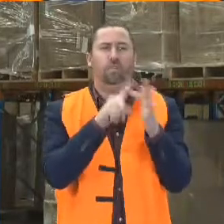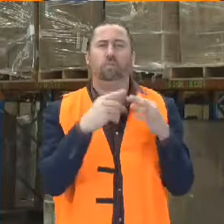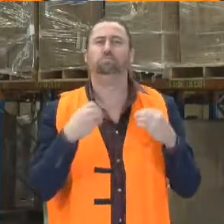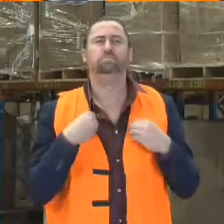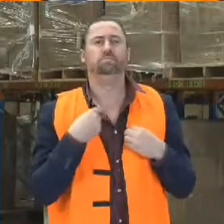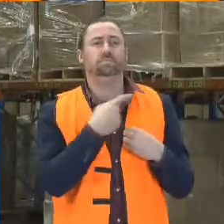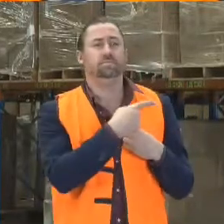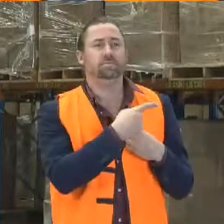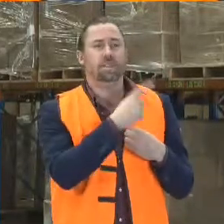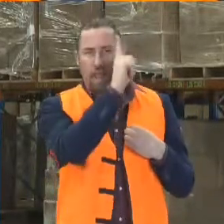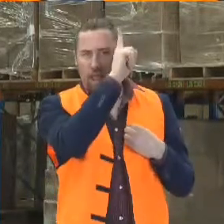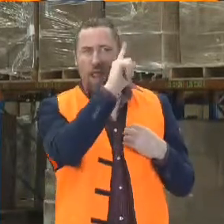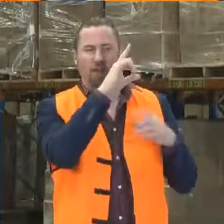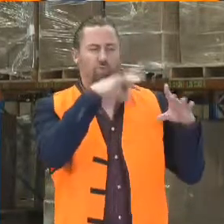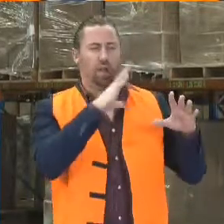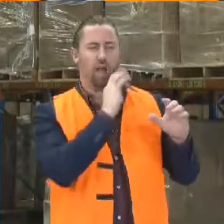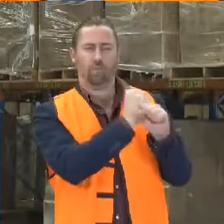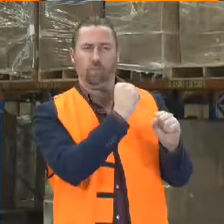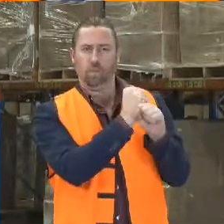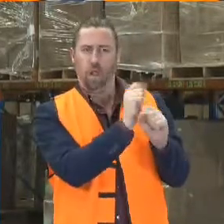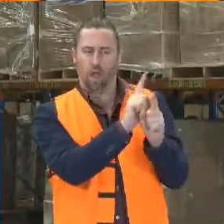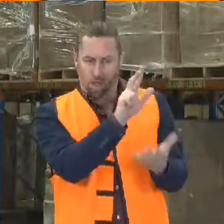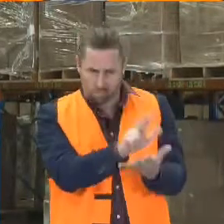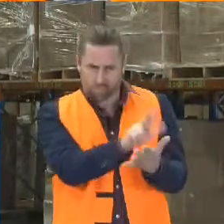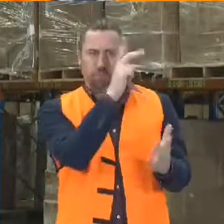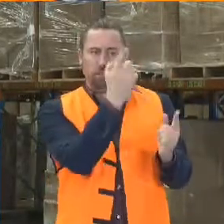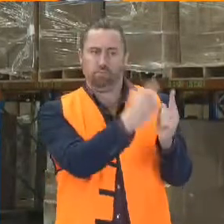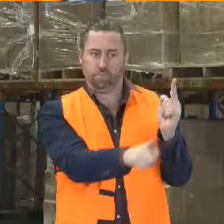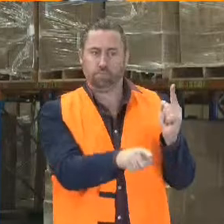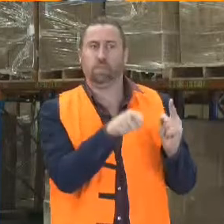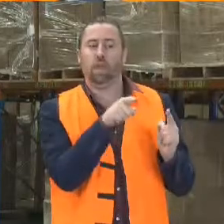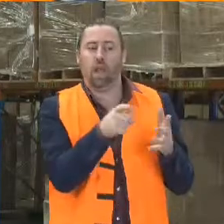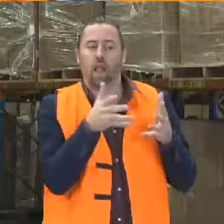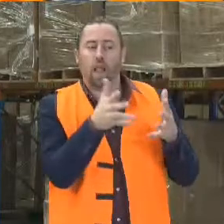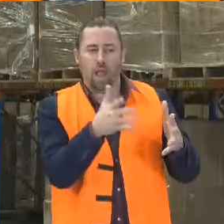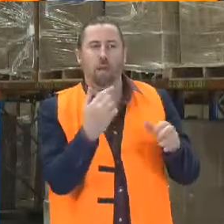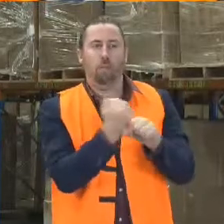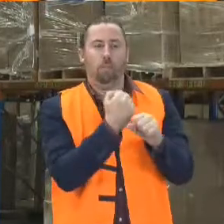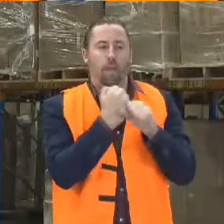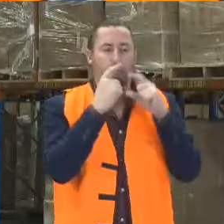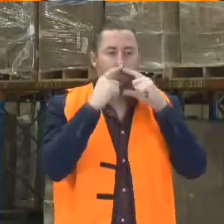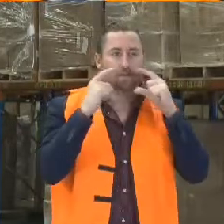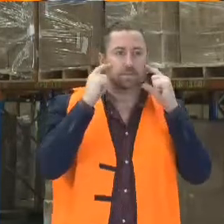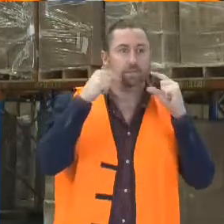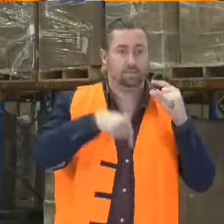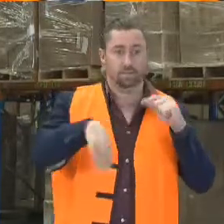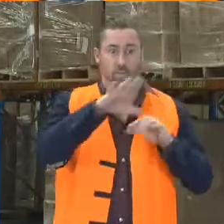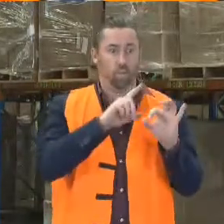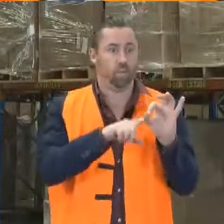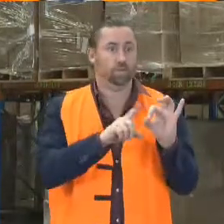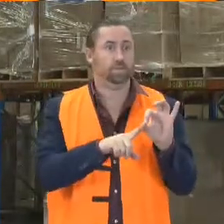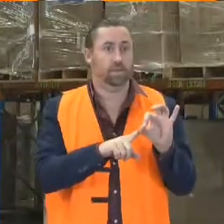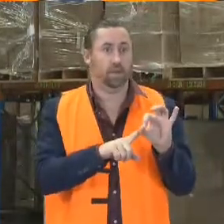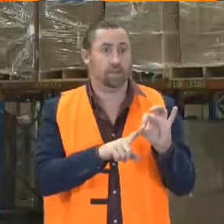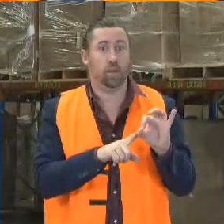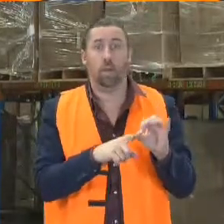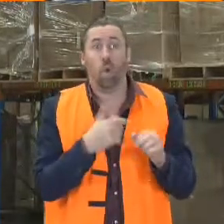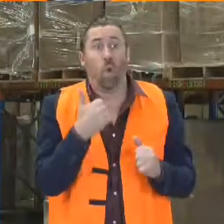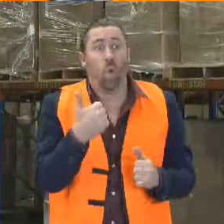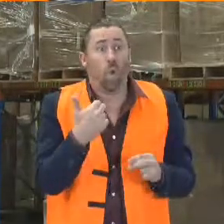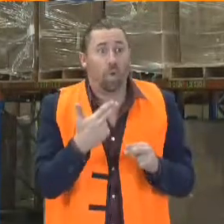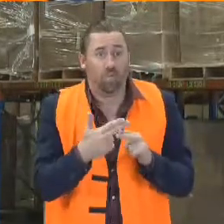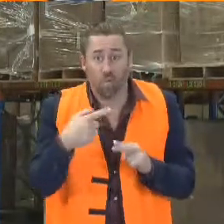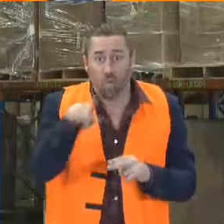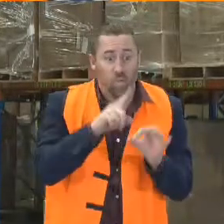their federal accreditation to be able to do mask manufacturing in Queensland, and that means more jobs for